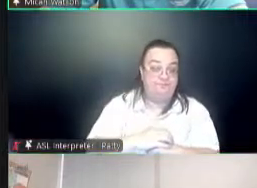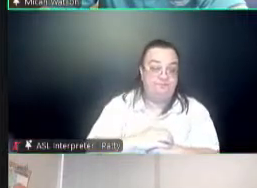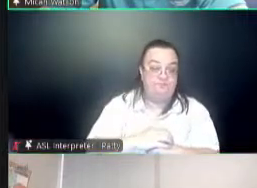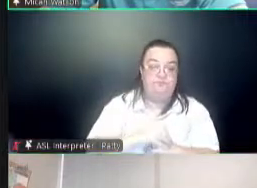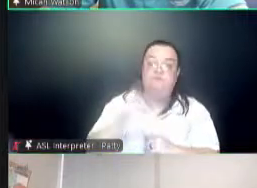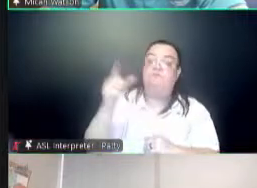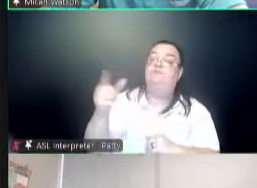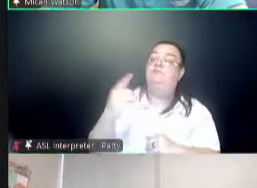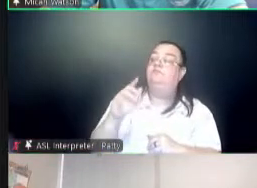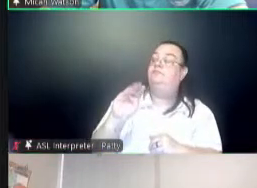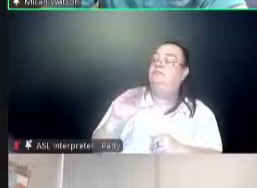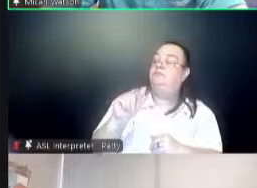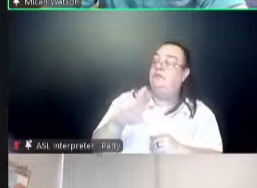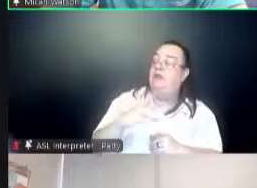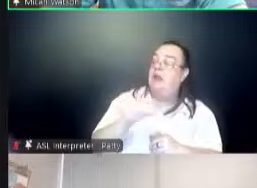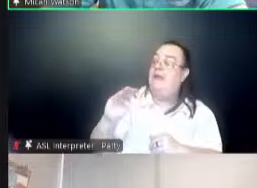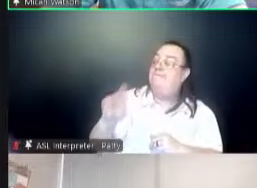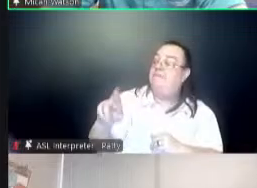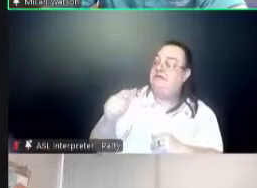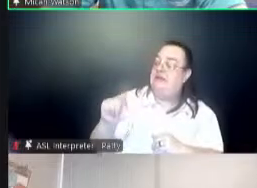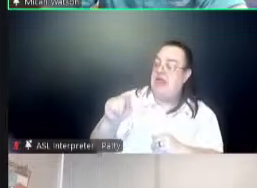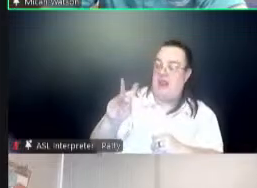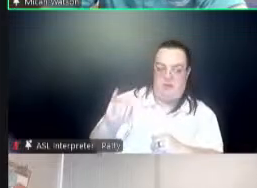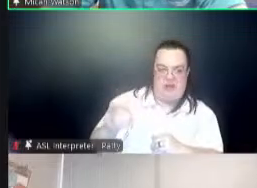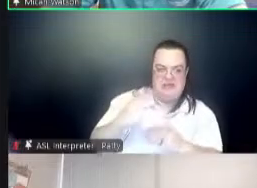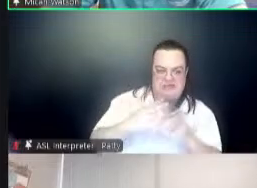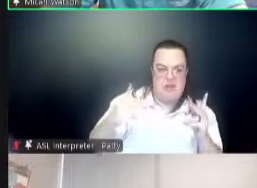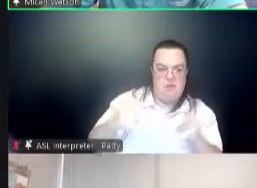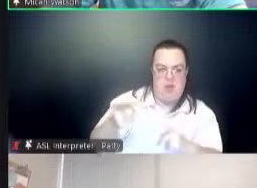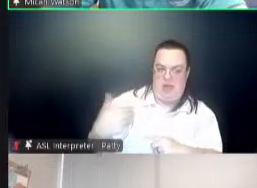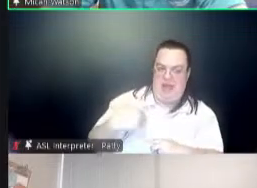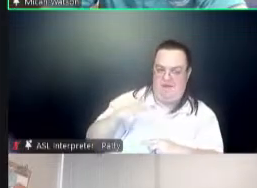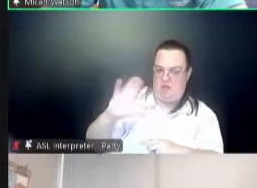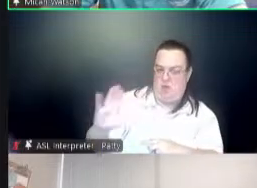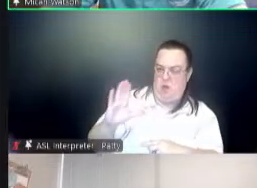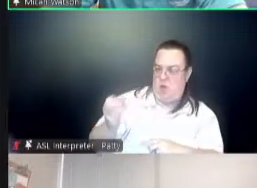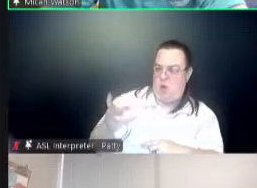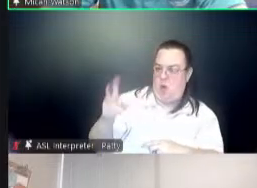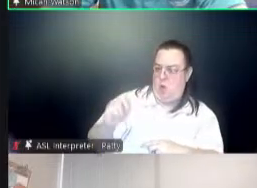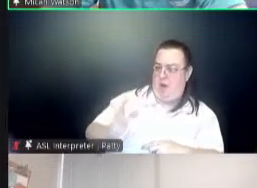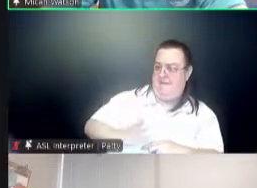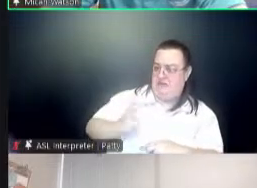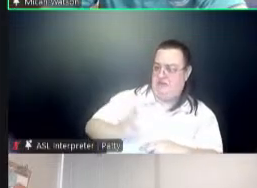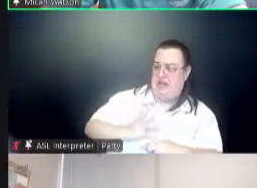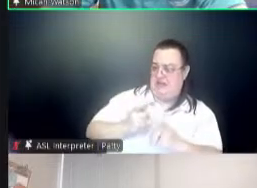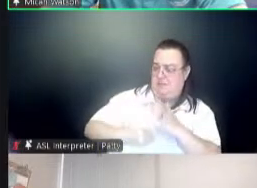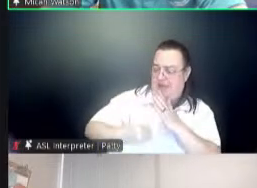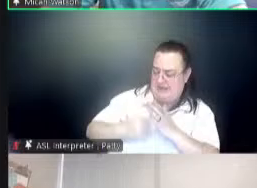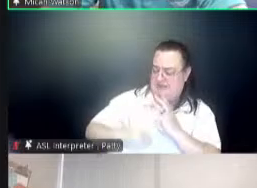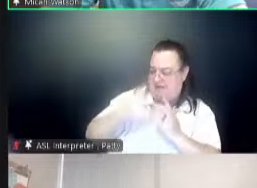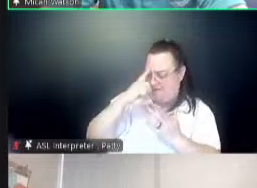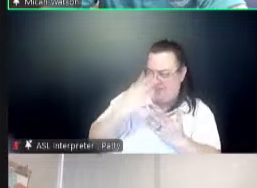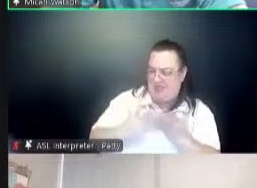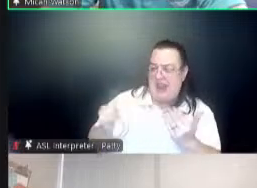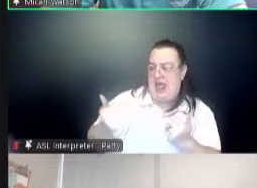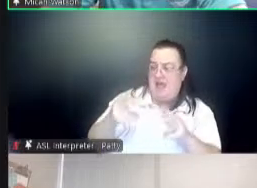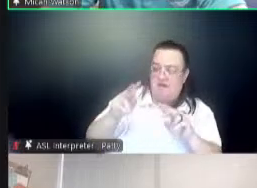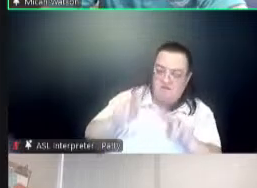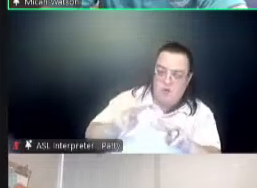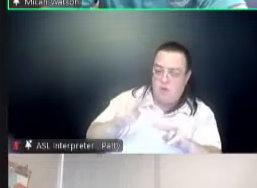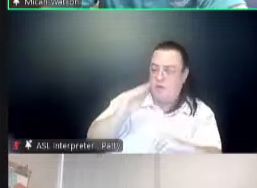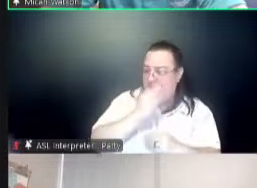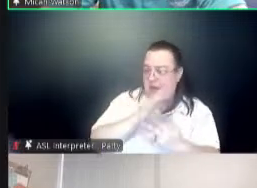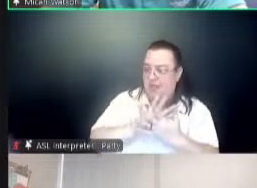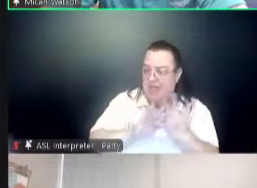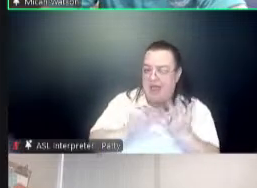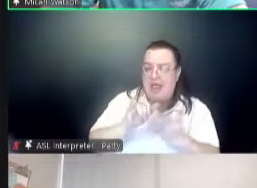And Mr. Galloway, you also somewhere have your own official expenses for things like funeral flowers, things like that?